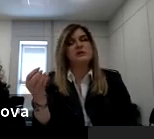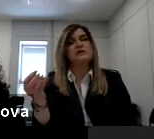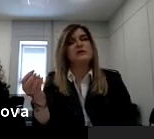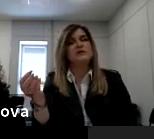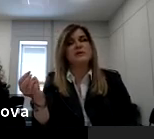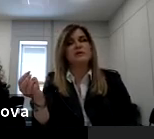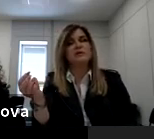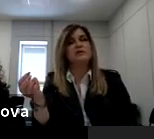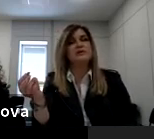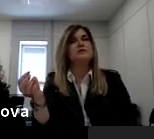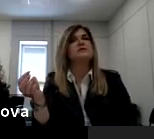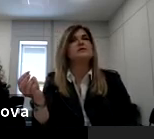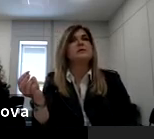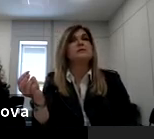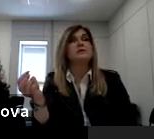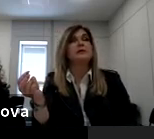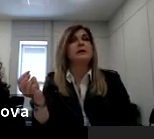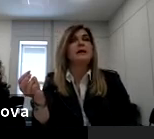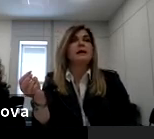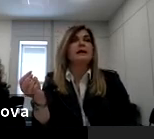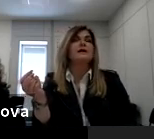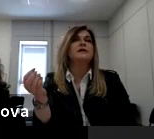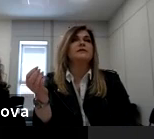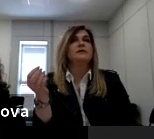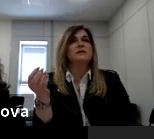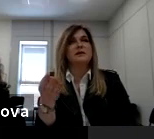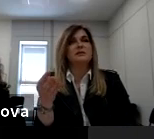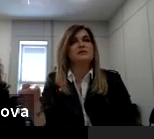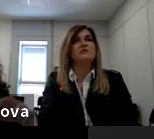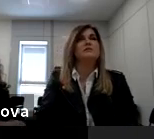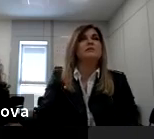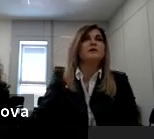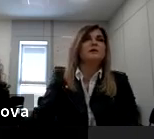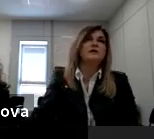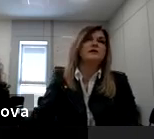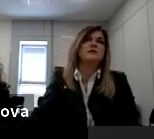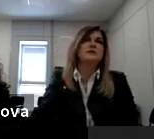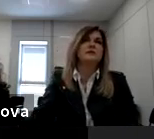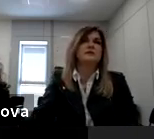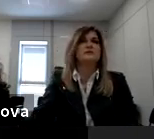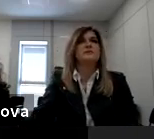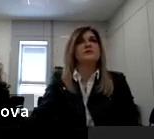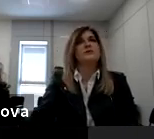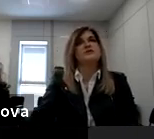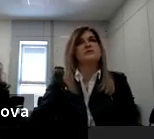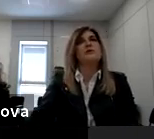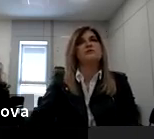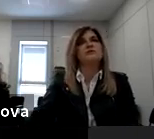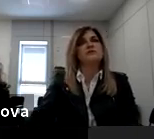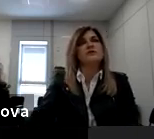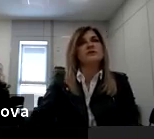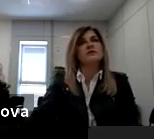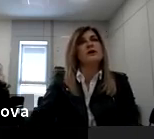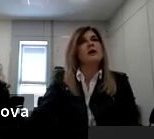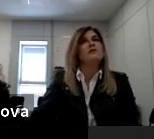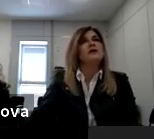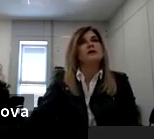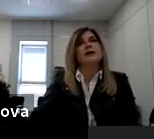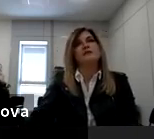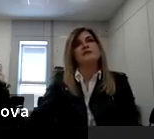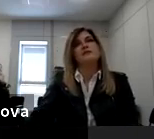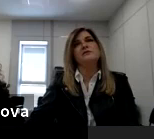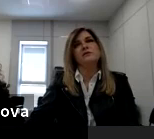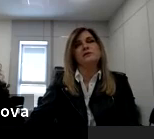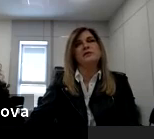Each channel can be, of course, controlled separately. And if we are speaking about big block, it's the most powerful version. We